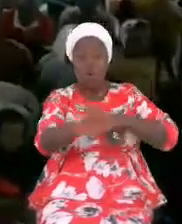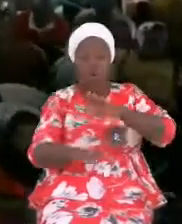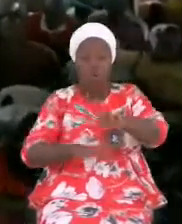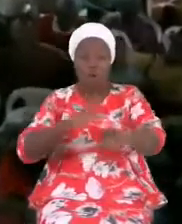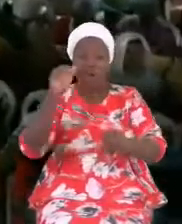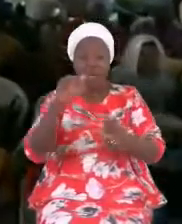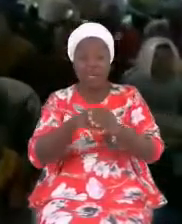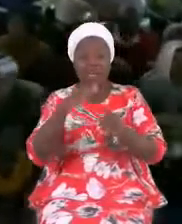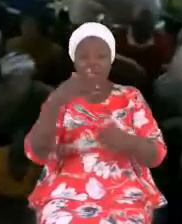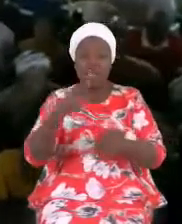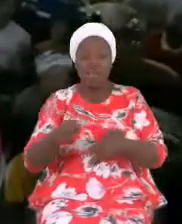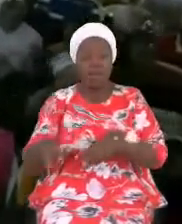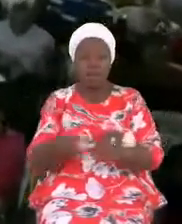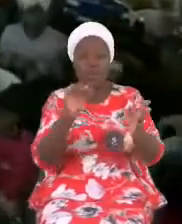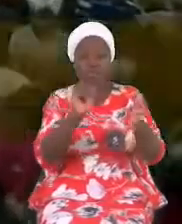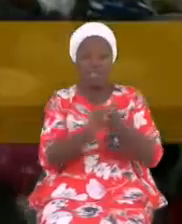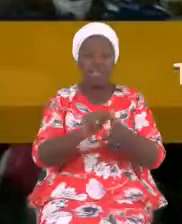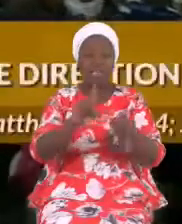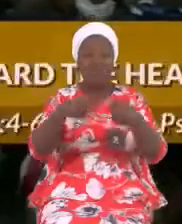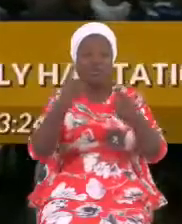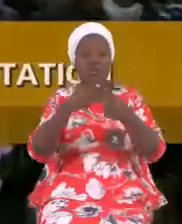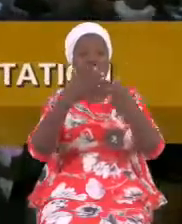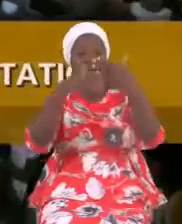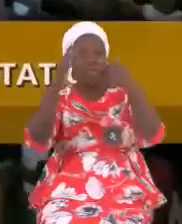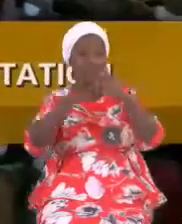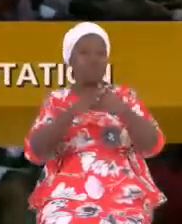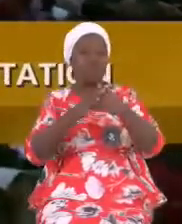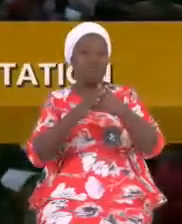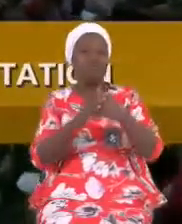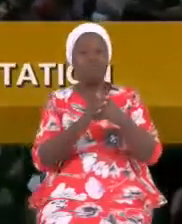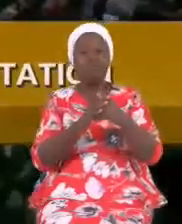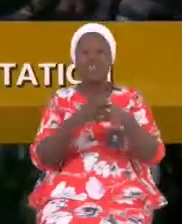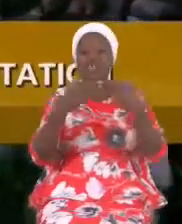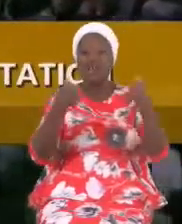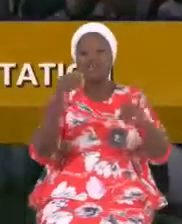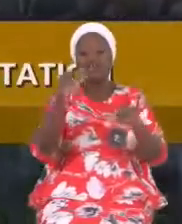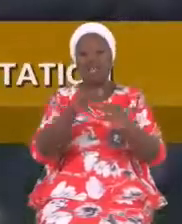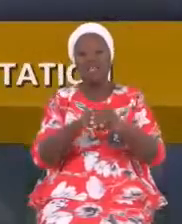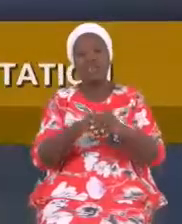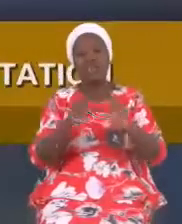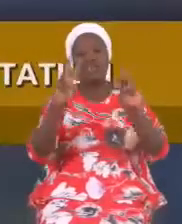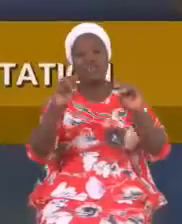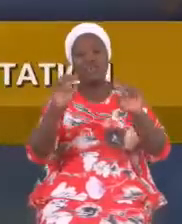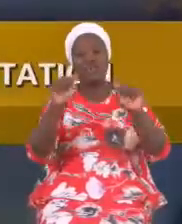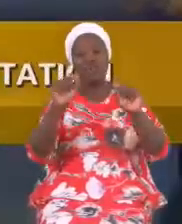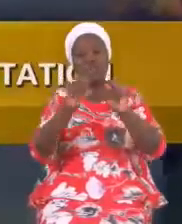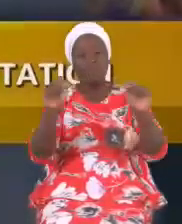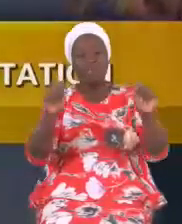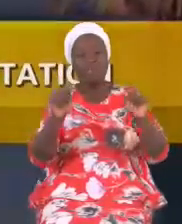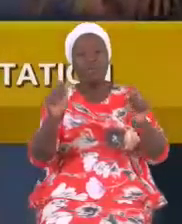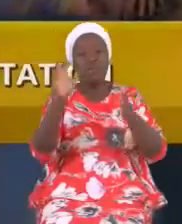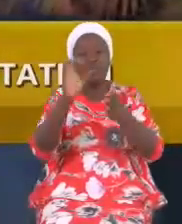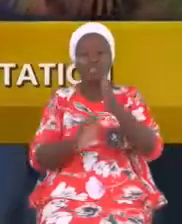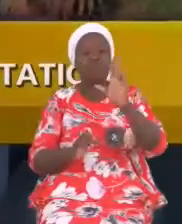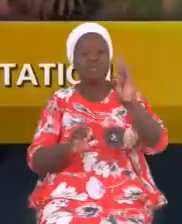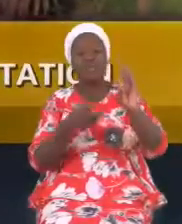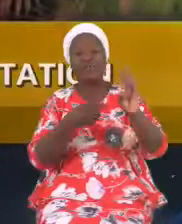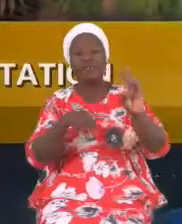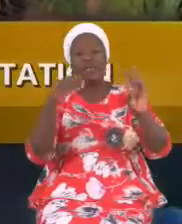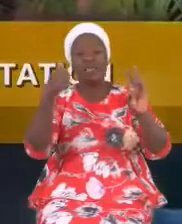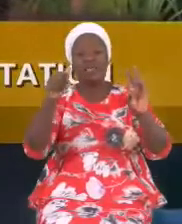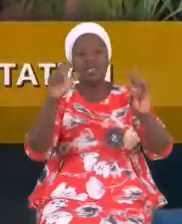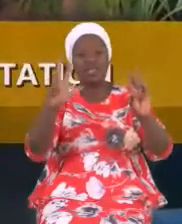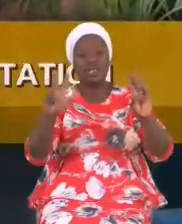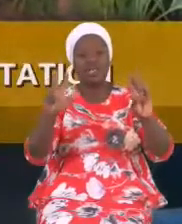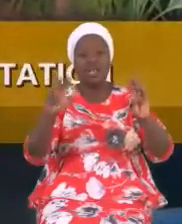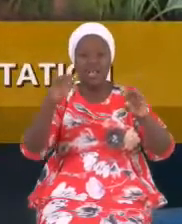Look at Matthew chapter 7. Matthew chapter 7, I'm reading from verse 13. Enter ye in at